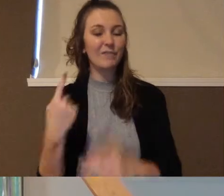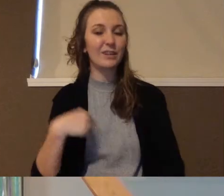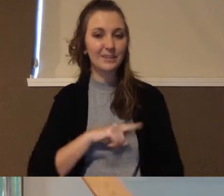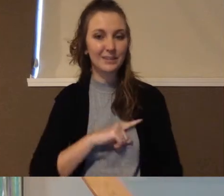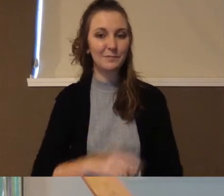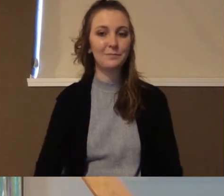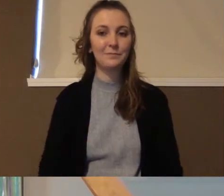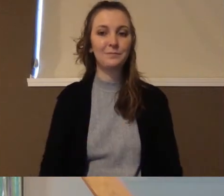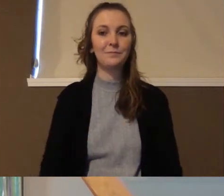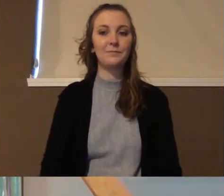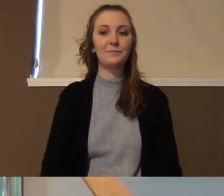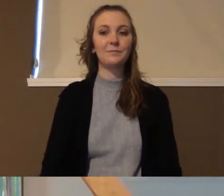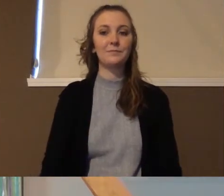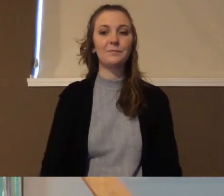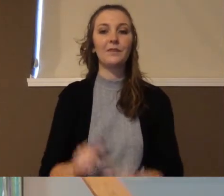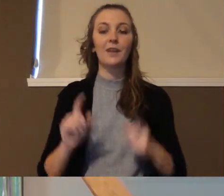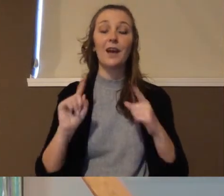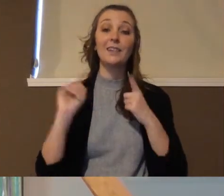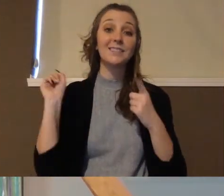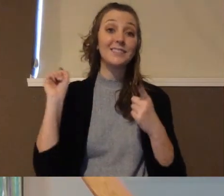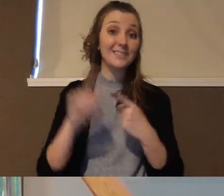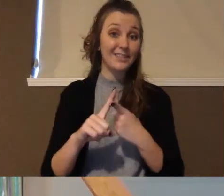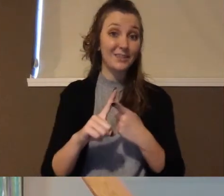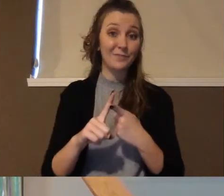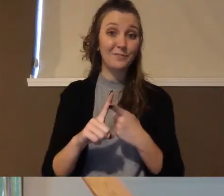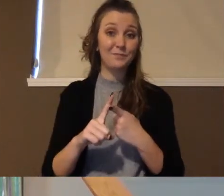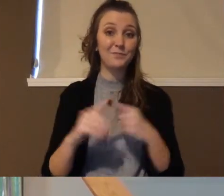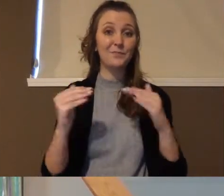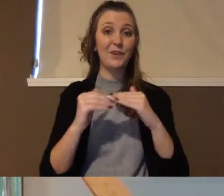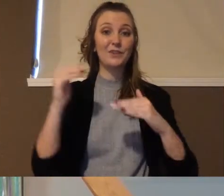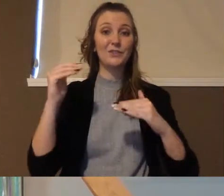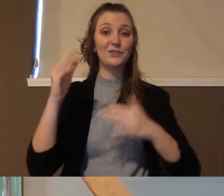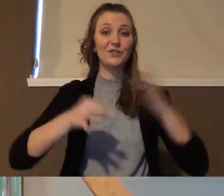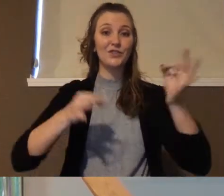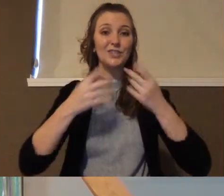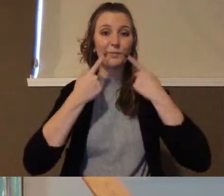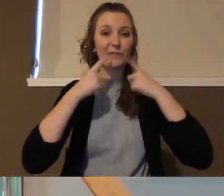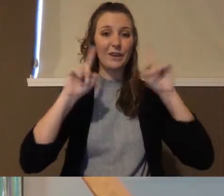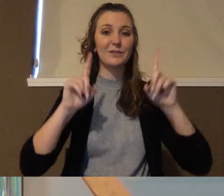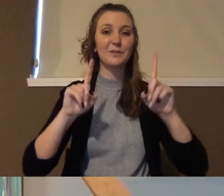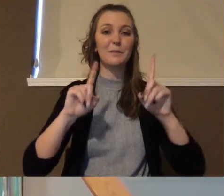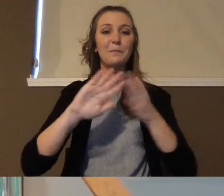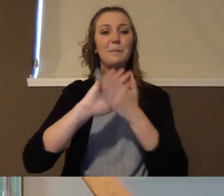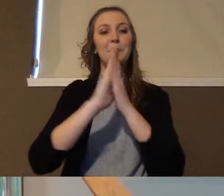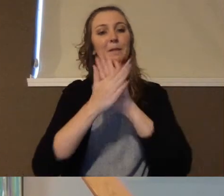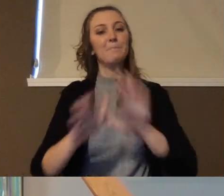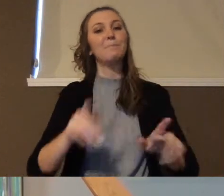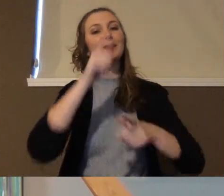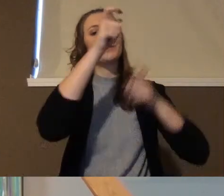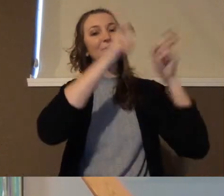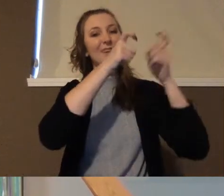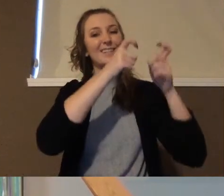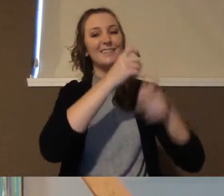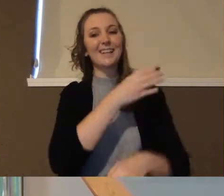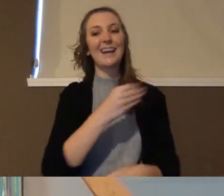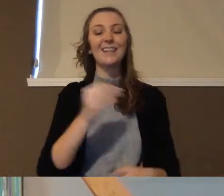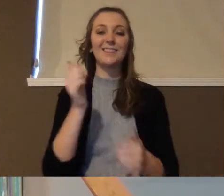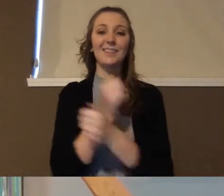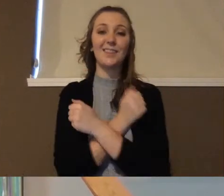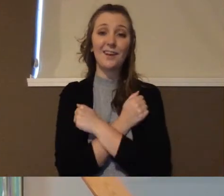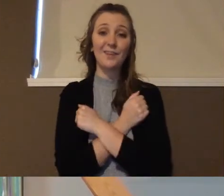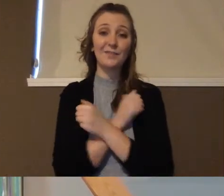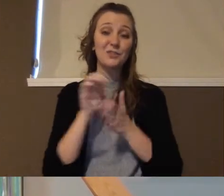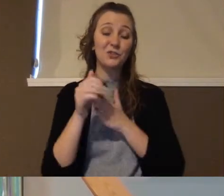us until justice prevails, peace reigns, and